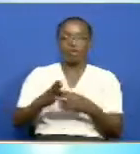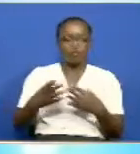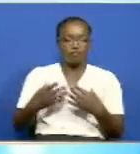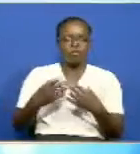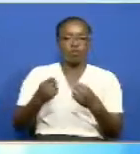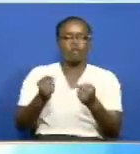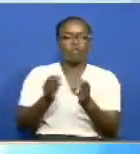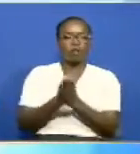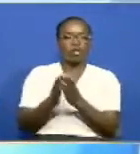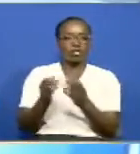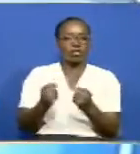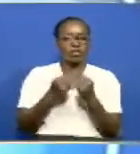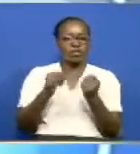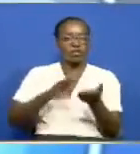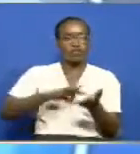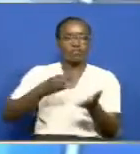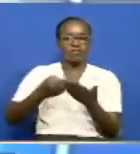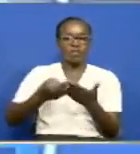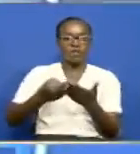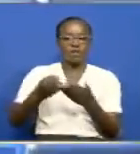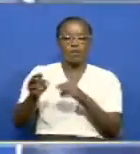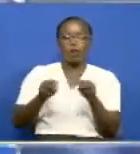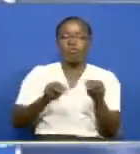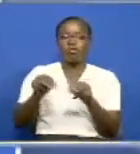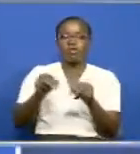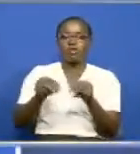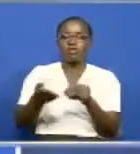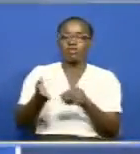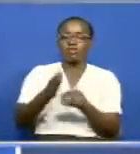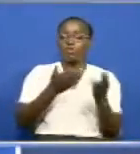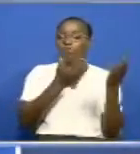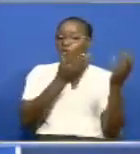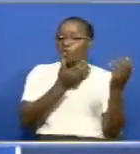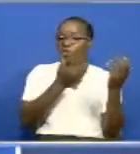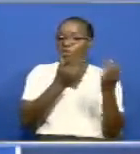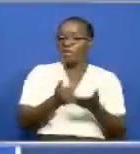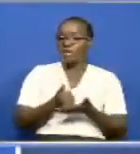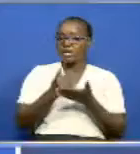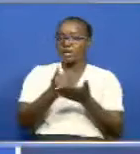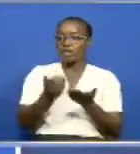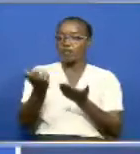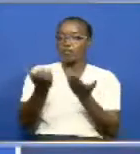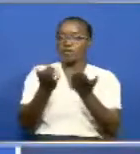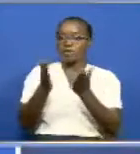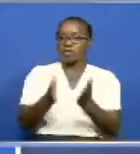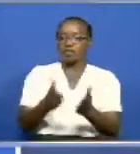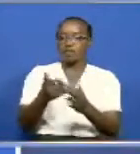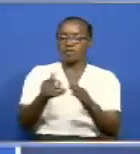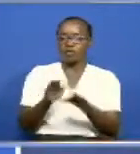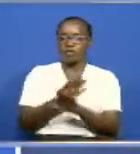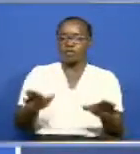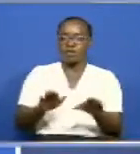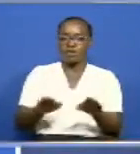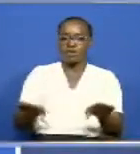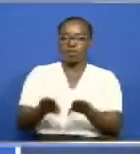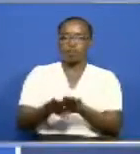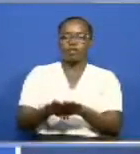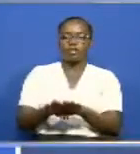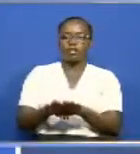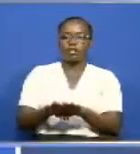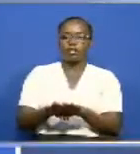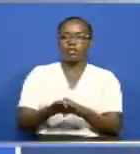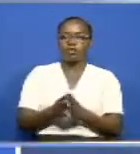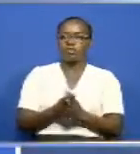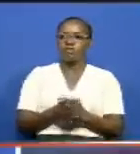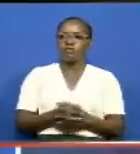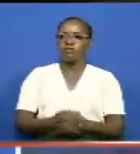and Resilient Fund. This has managed to restore hope and cushion traders from permanent closure. Emily Kibade with